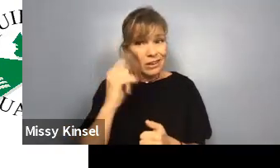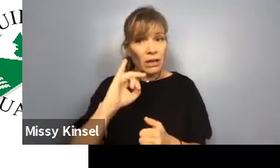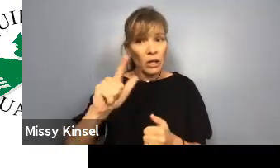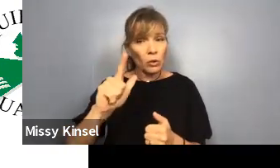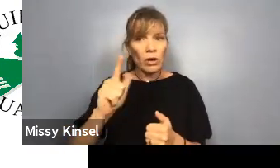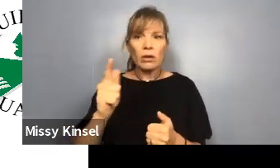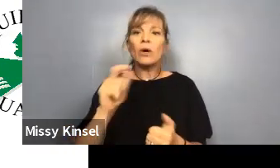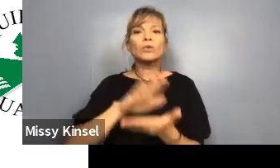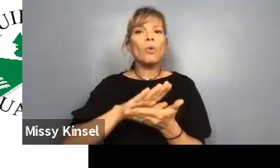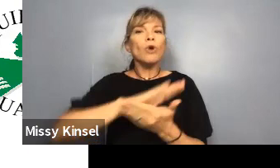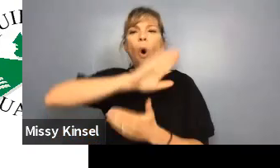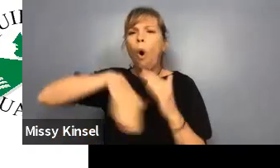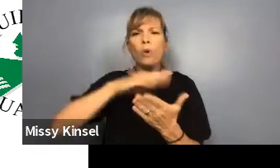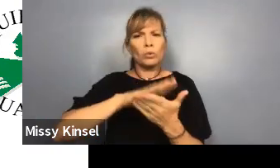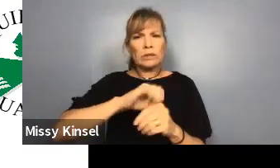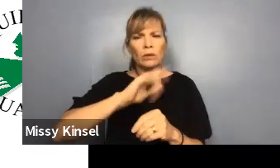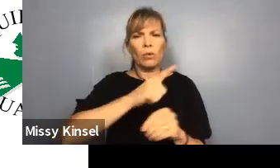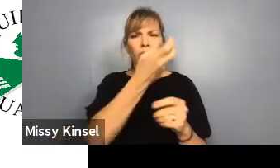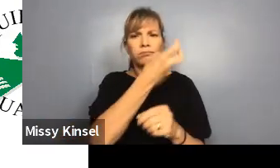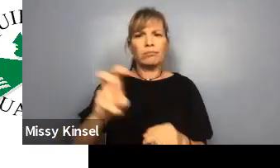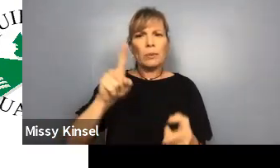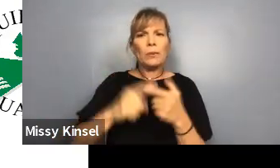March 31st of this year.